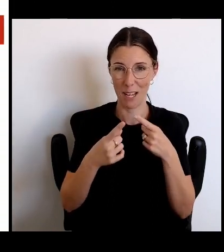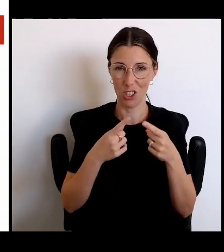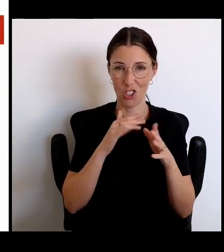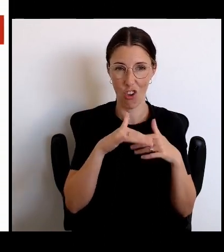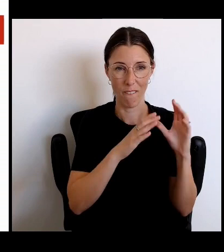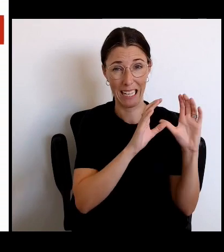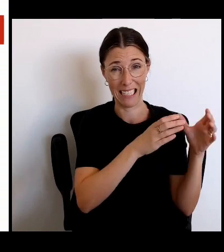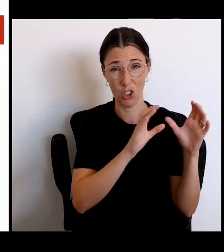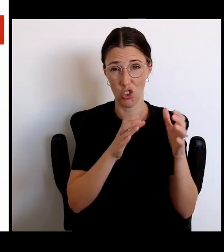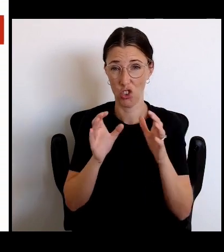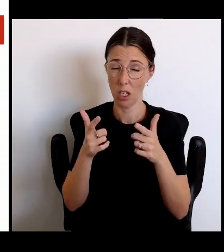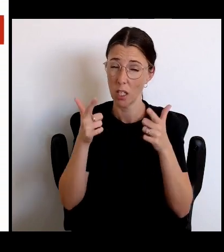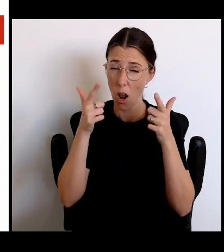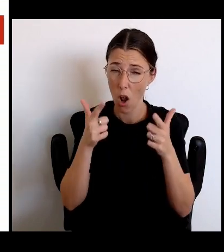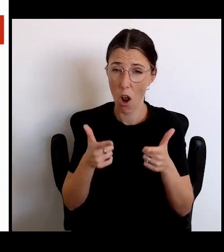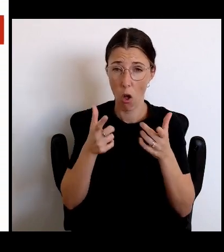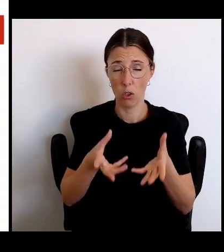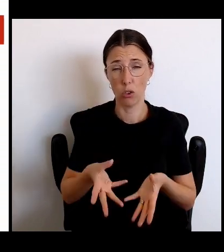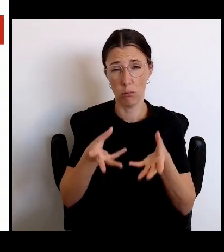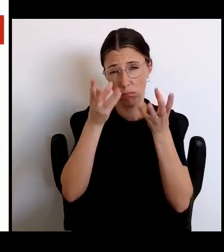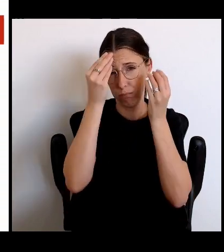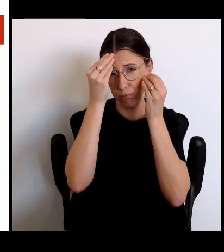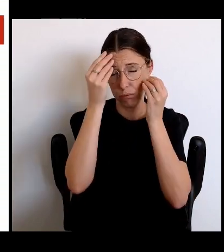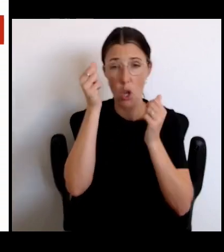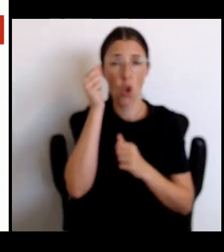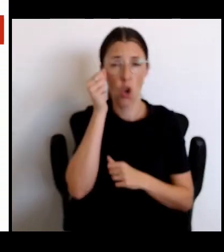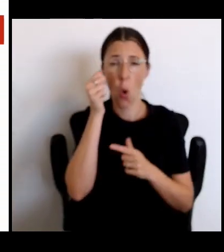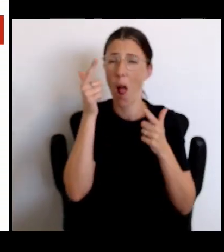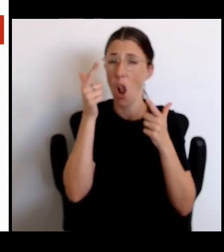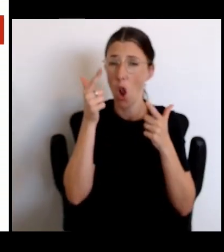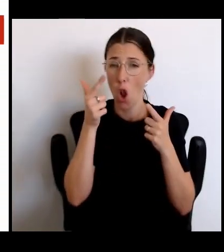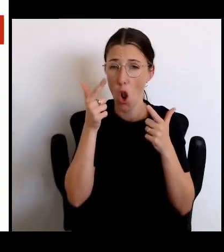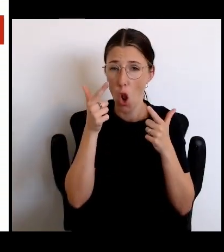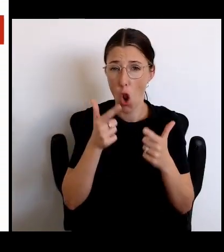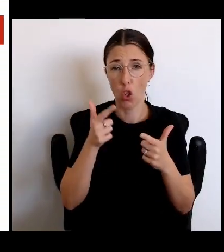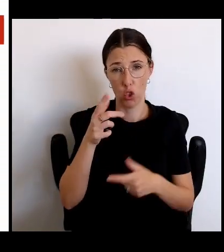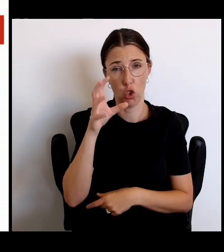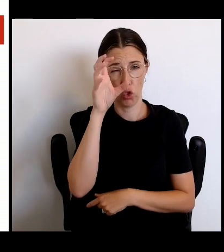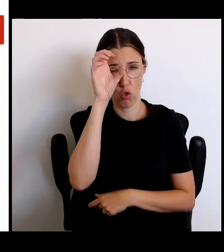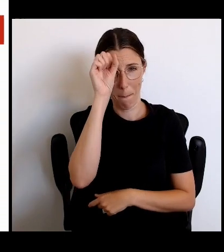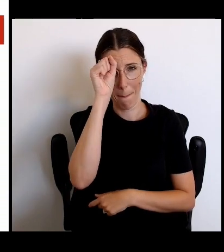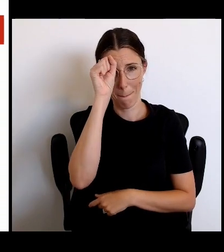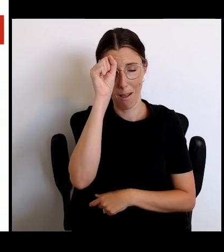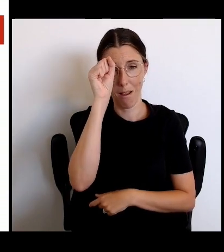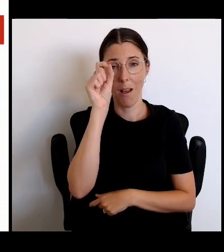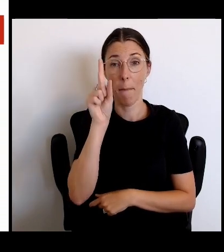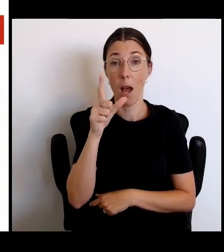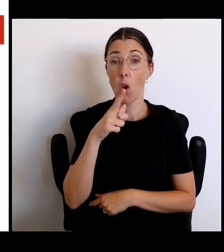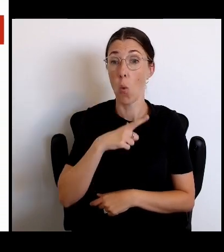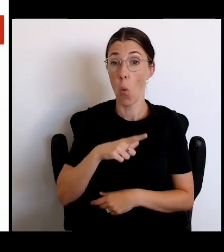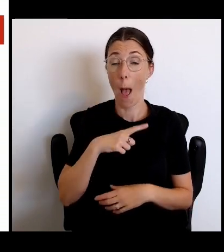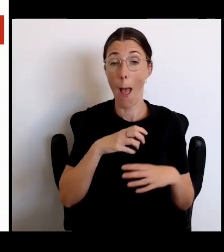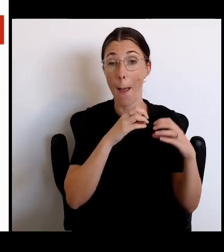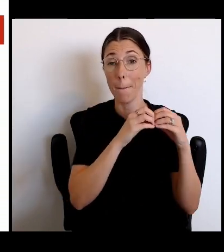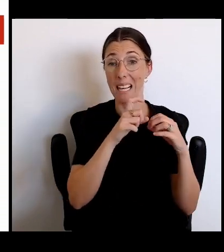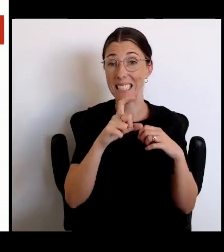lot to take in, we know, and it's a lot to hold in your head. But one of the reasons that the BCC embarked upon